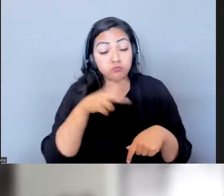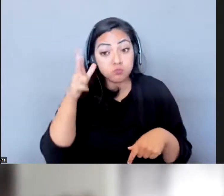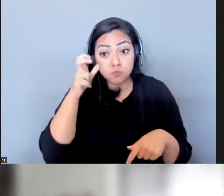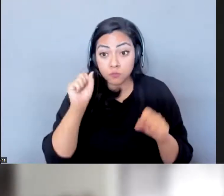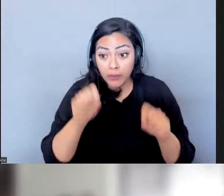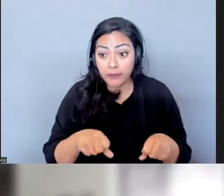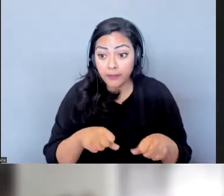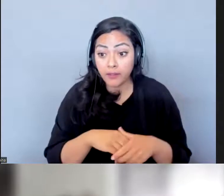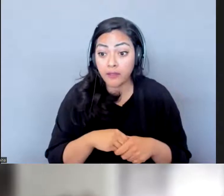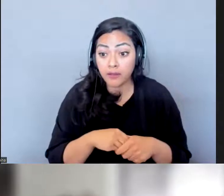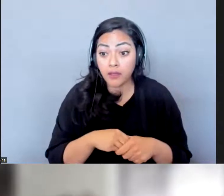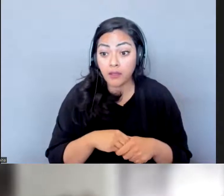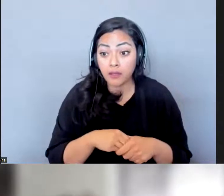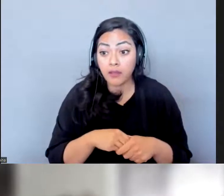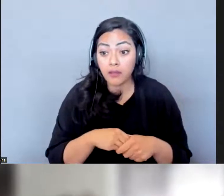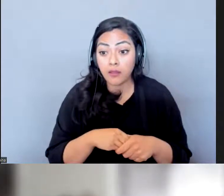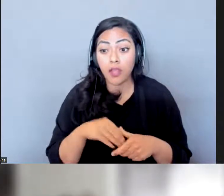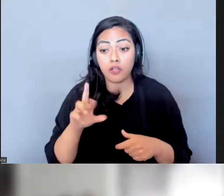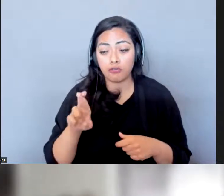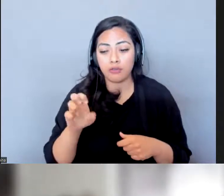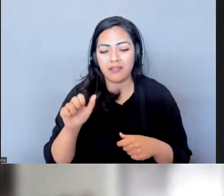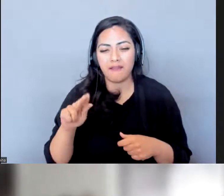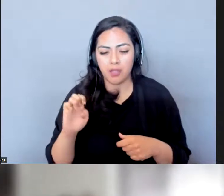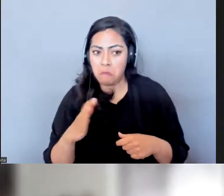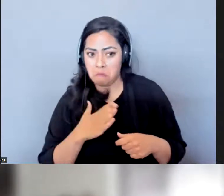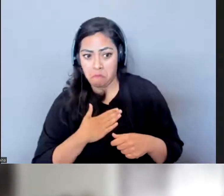Sounds fine my end. Okay, perfect.